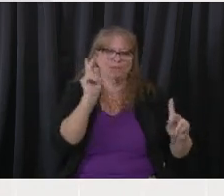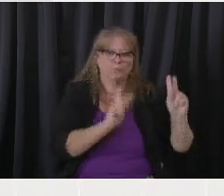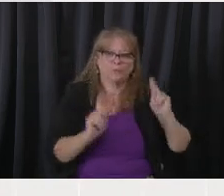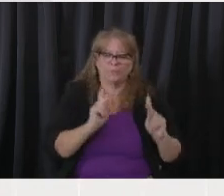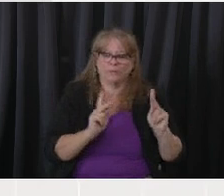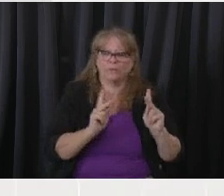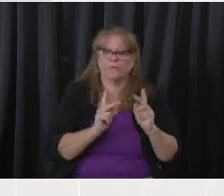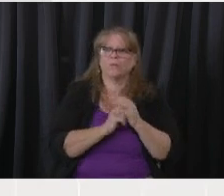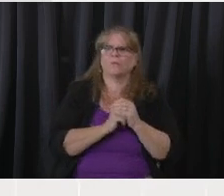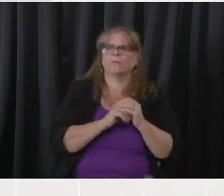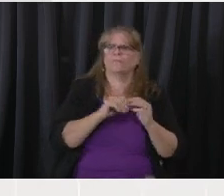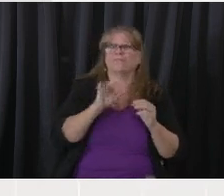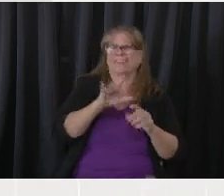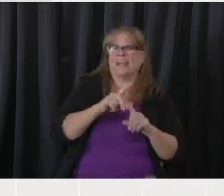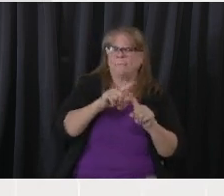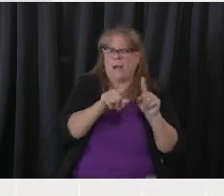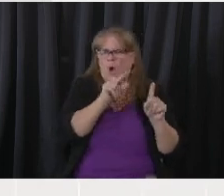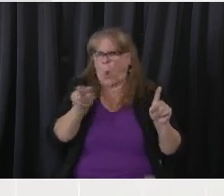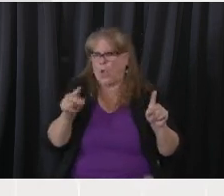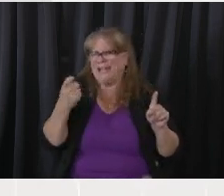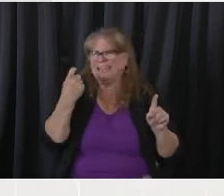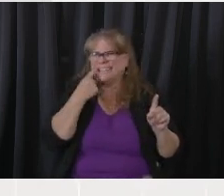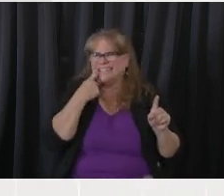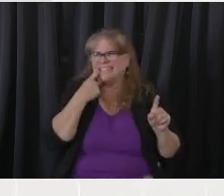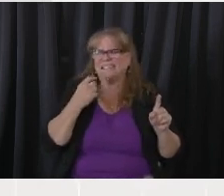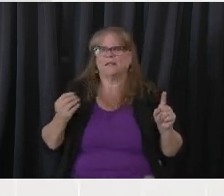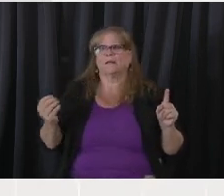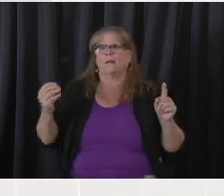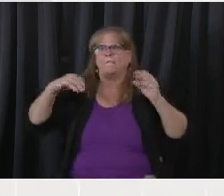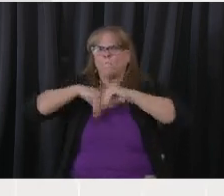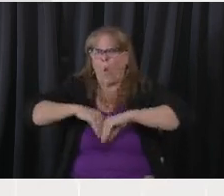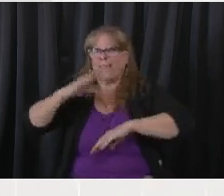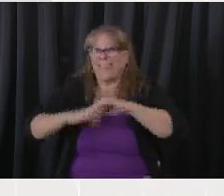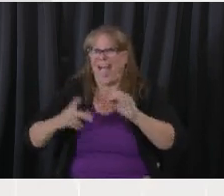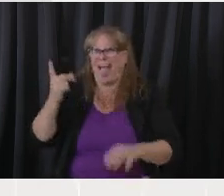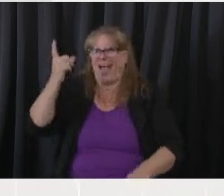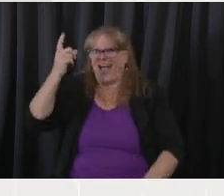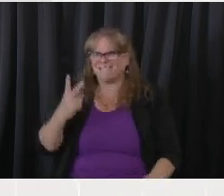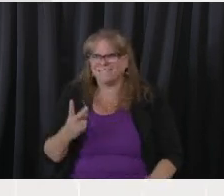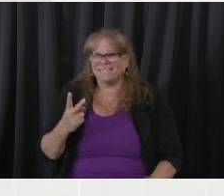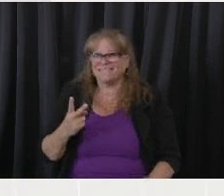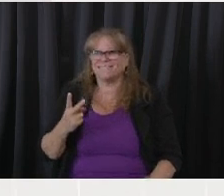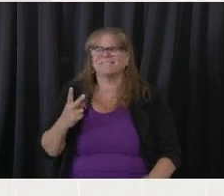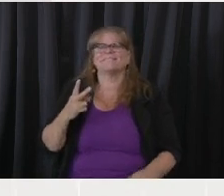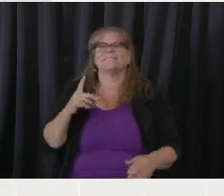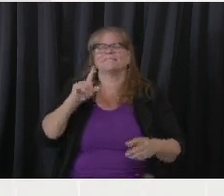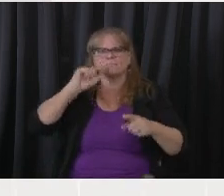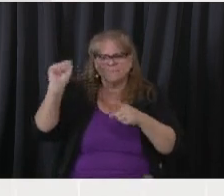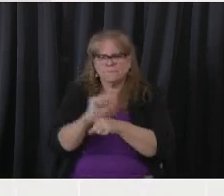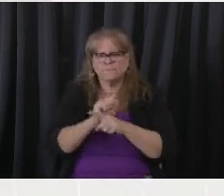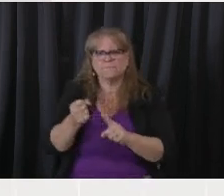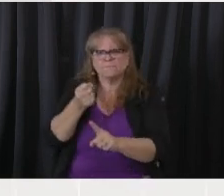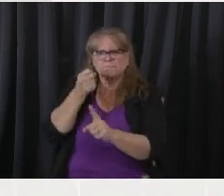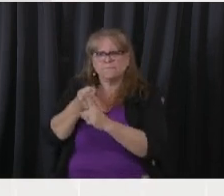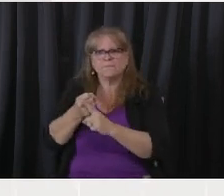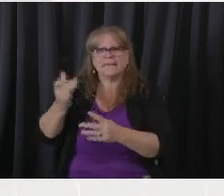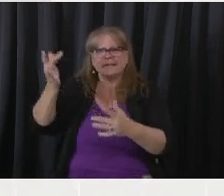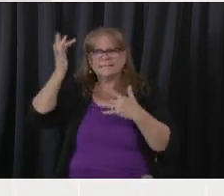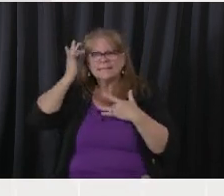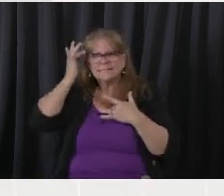of cases, both symptomatic and asymptomatic cases, are now being tested and reported to public health. And this really gives us the opportunity to